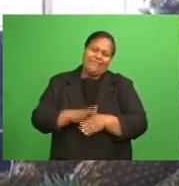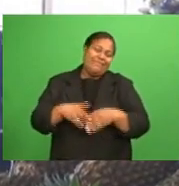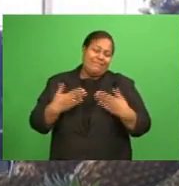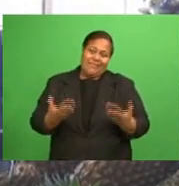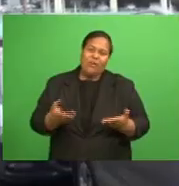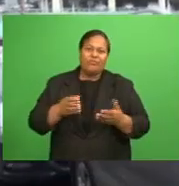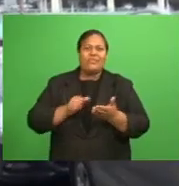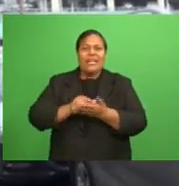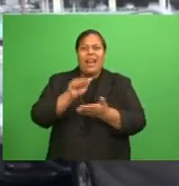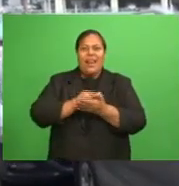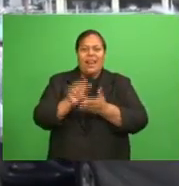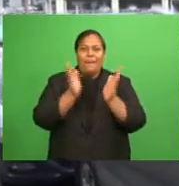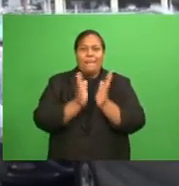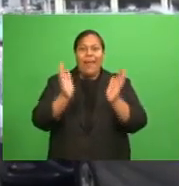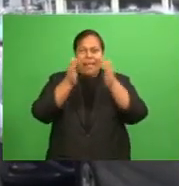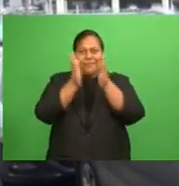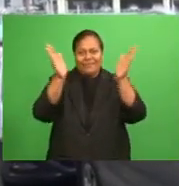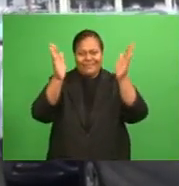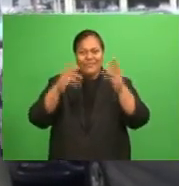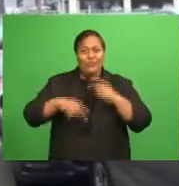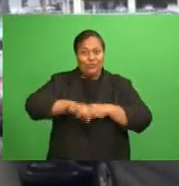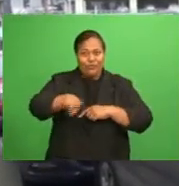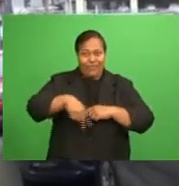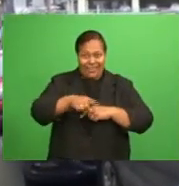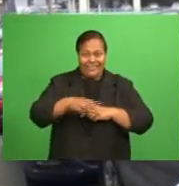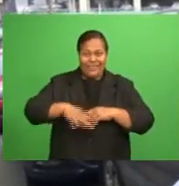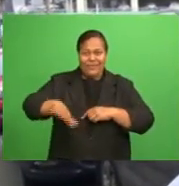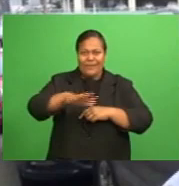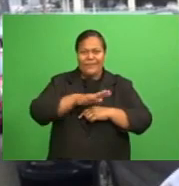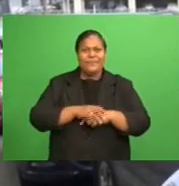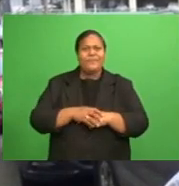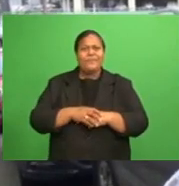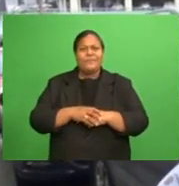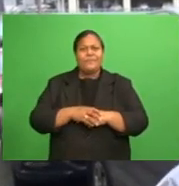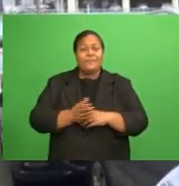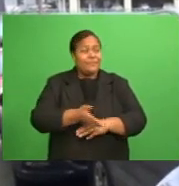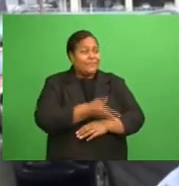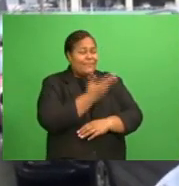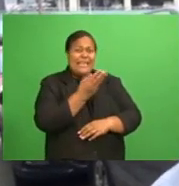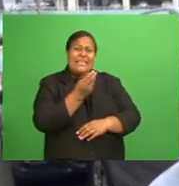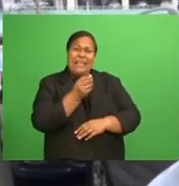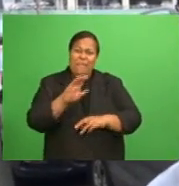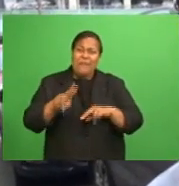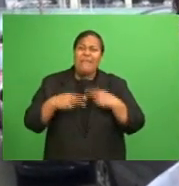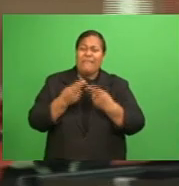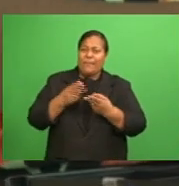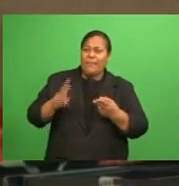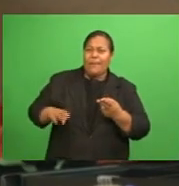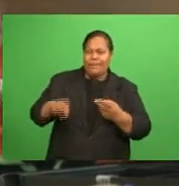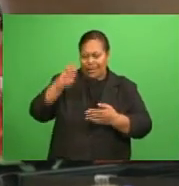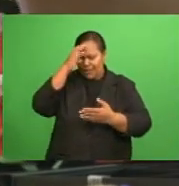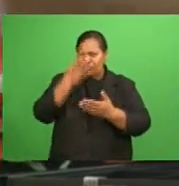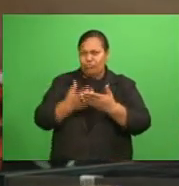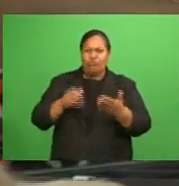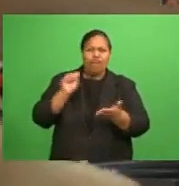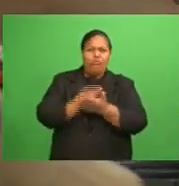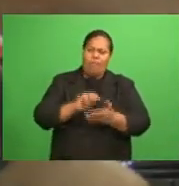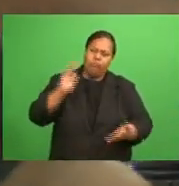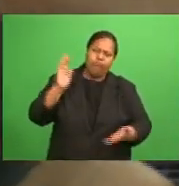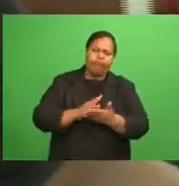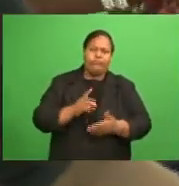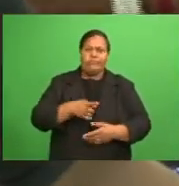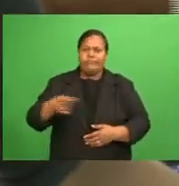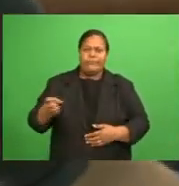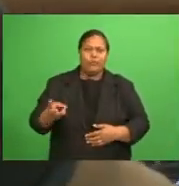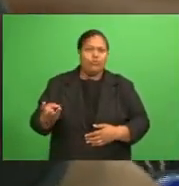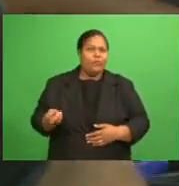around Suva. Some people in my family have experienced major pay cuts in the last 3 months. Projections show